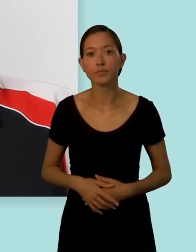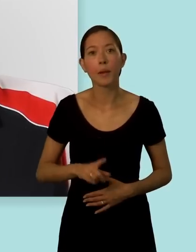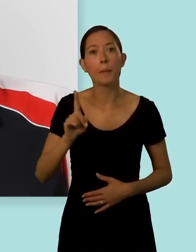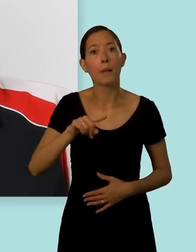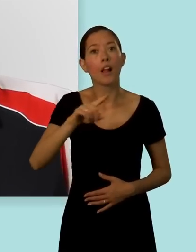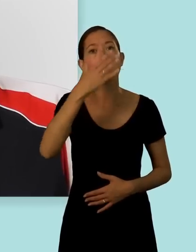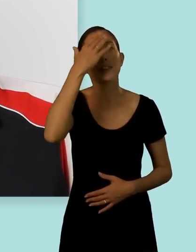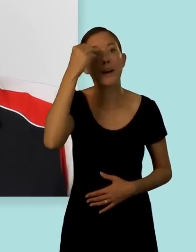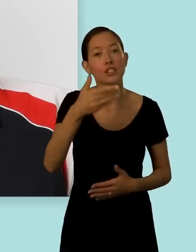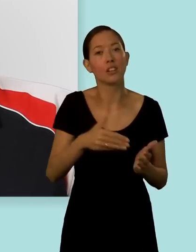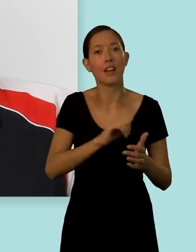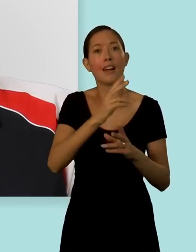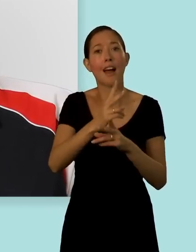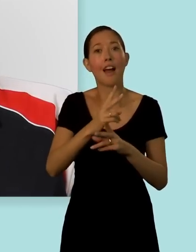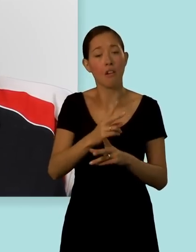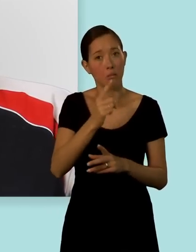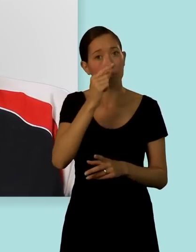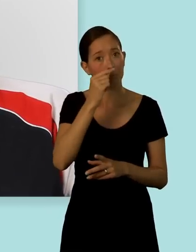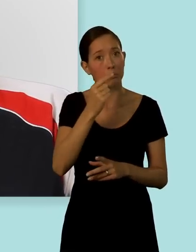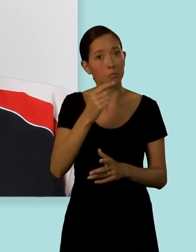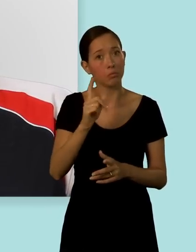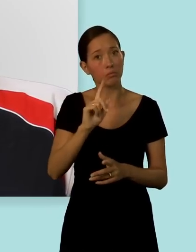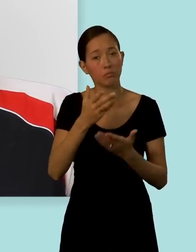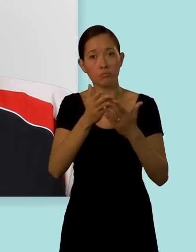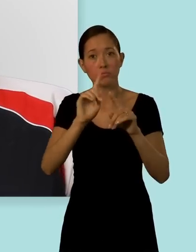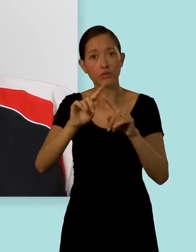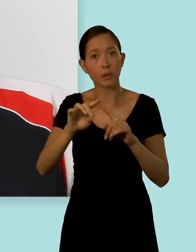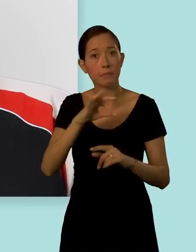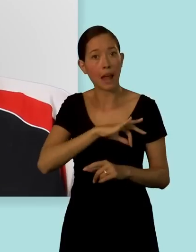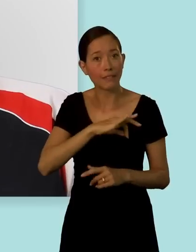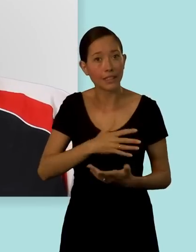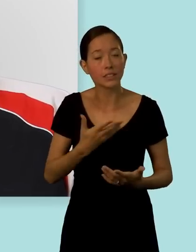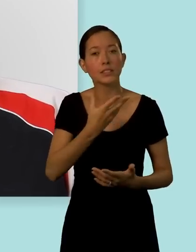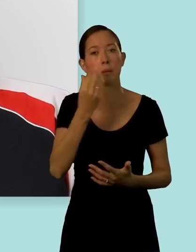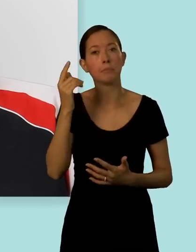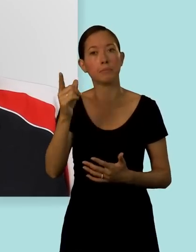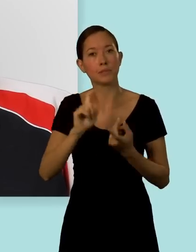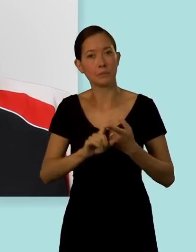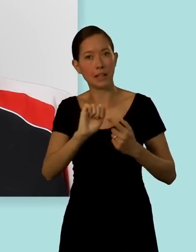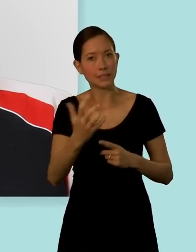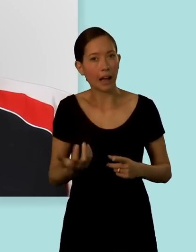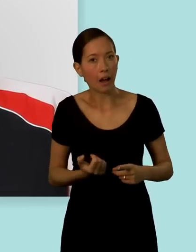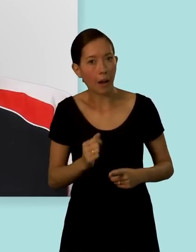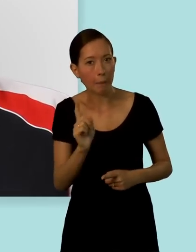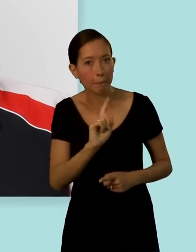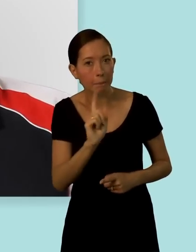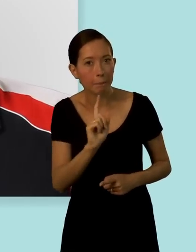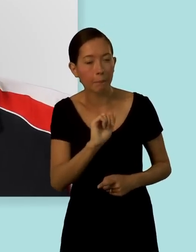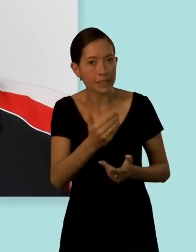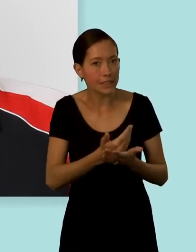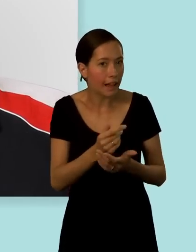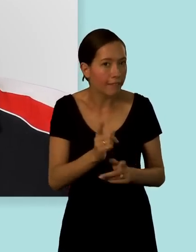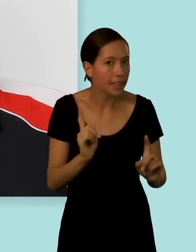People with dementia and their carers may be entitled to a range of benefits. Some are means tested, which means that they depend on your income